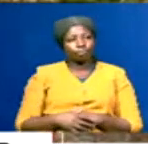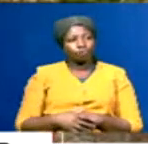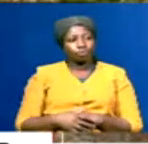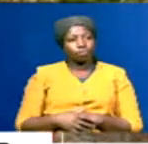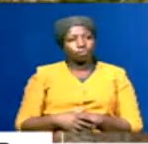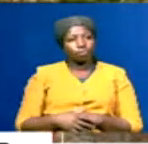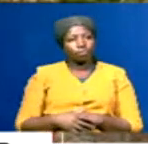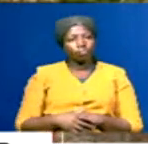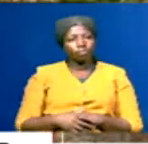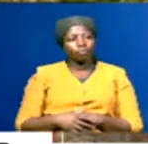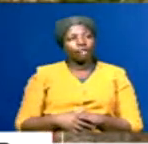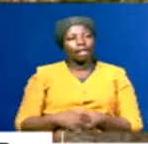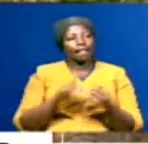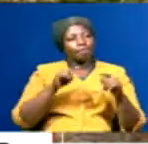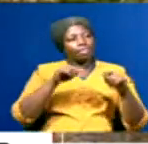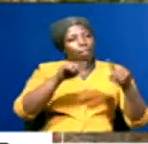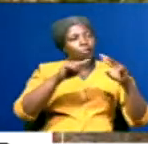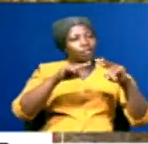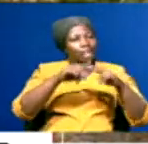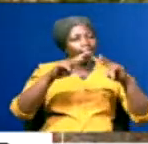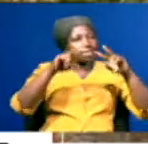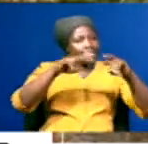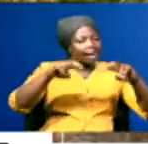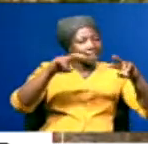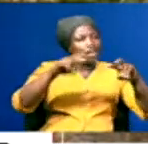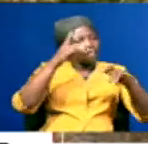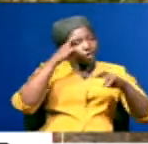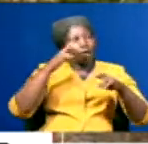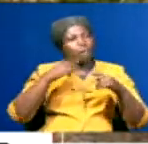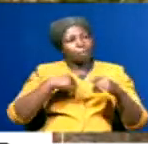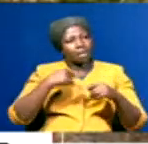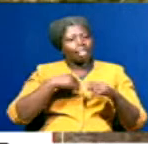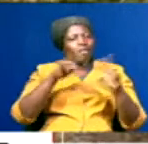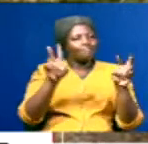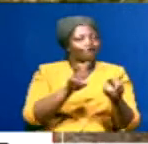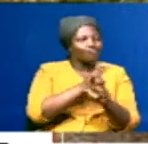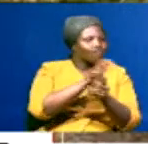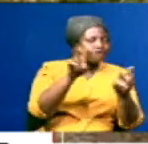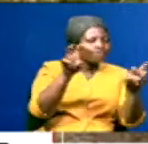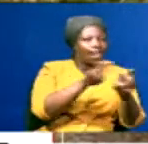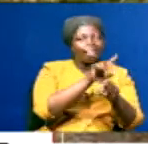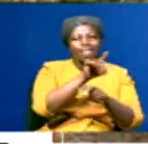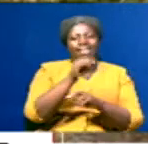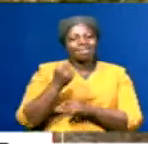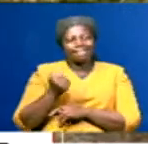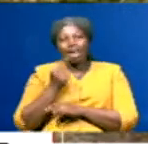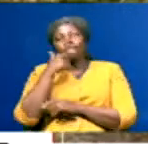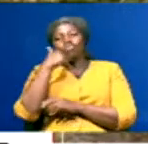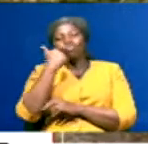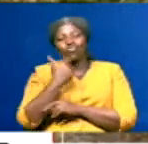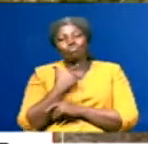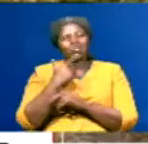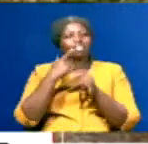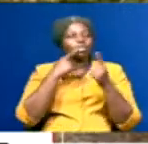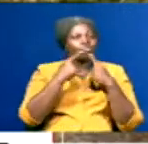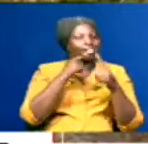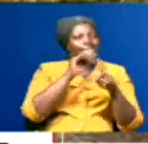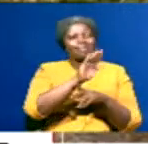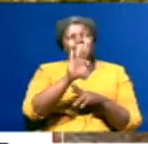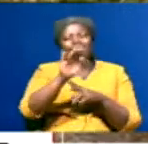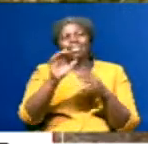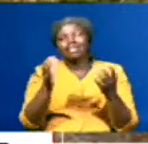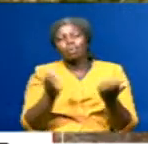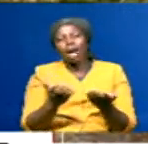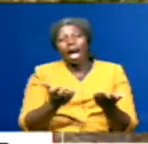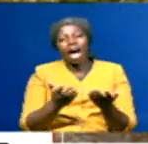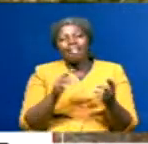they started looking for me. Where is that a lady who was talking at the BBC? Where did